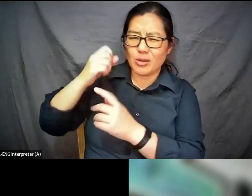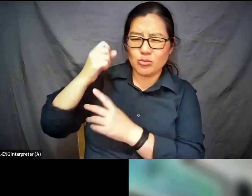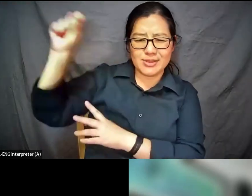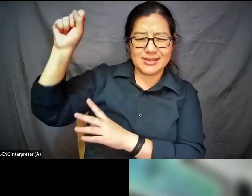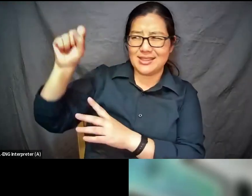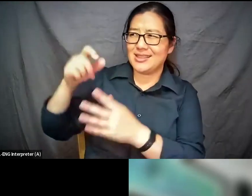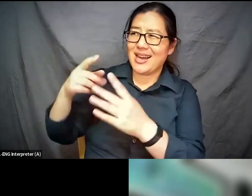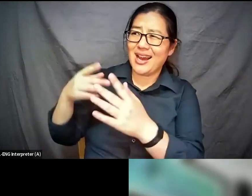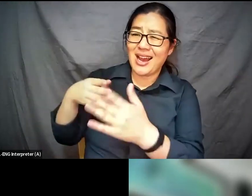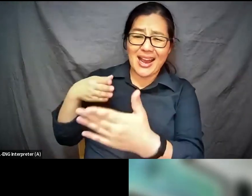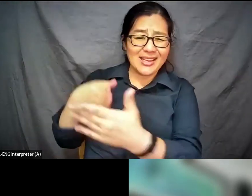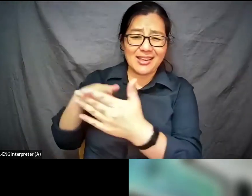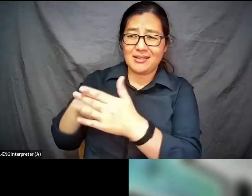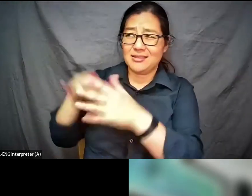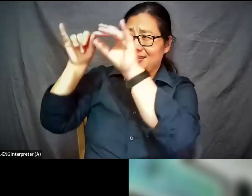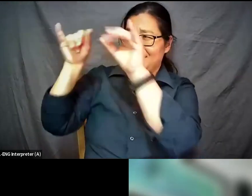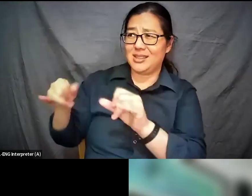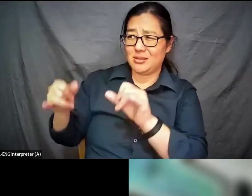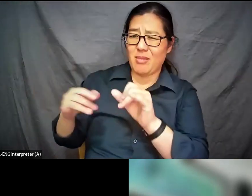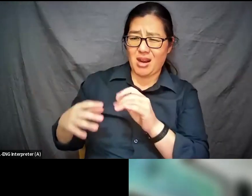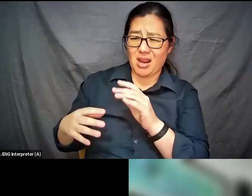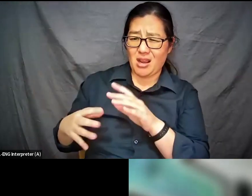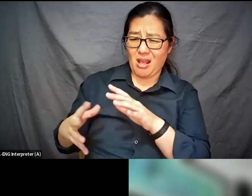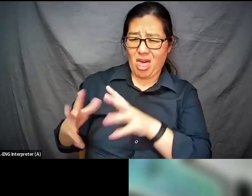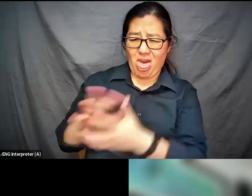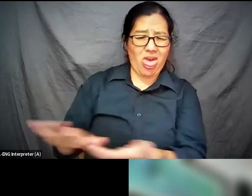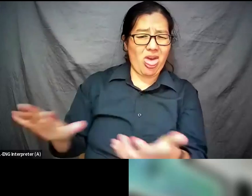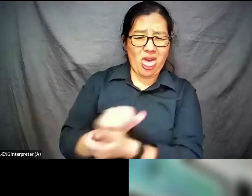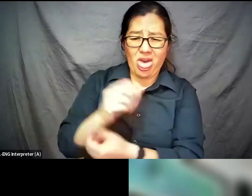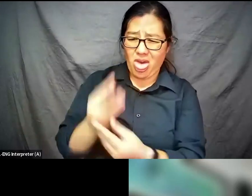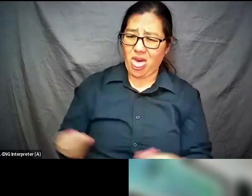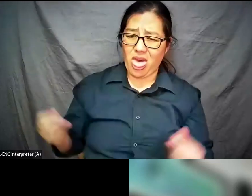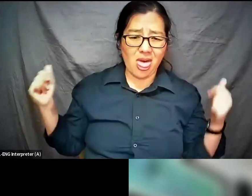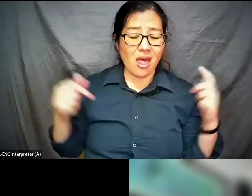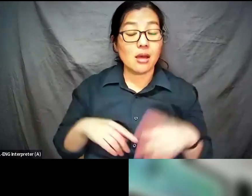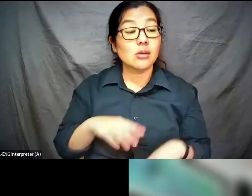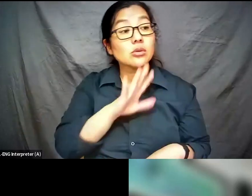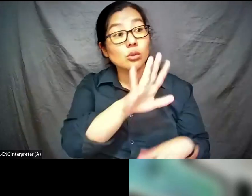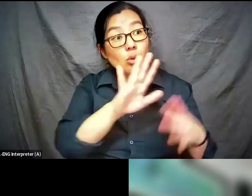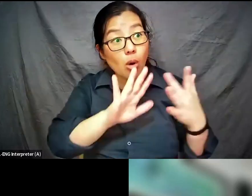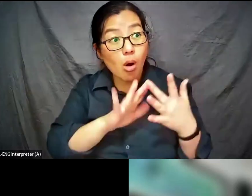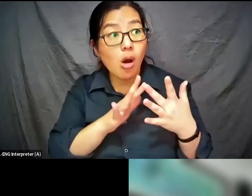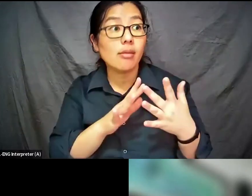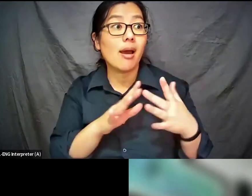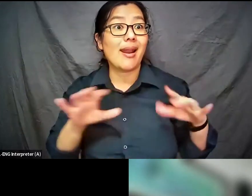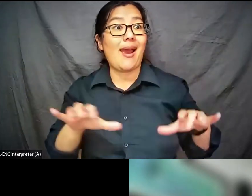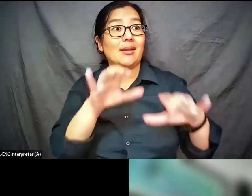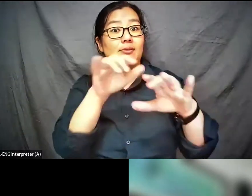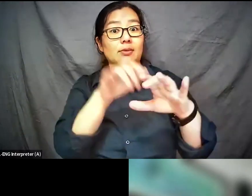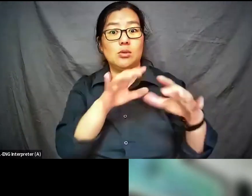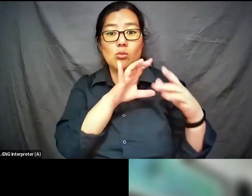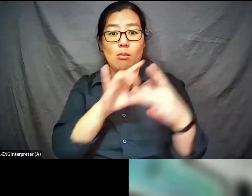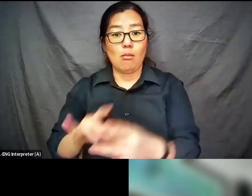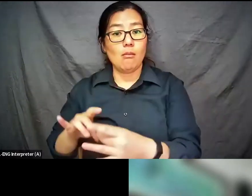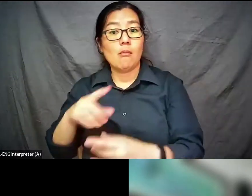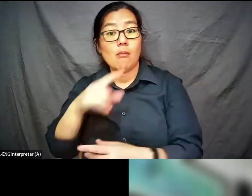And that's why I'm so interested in it, because for me, it's, yes, I am doing a research project,